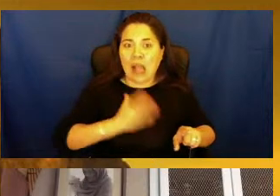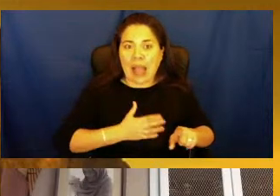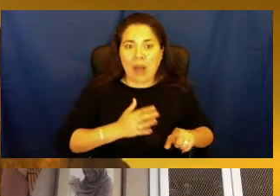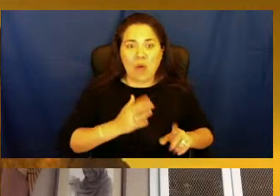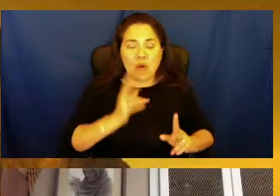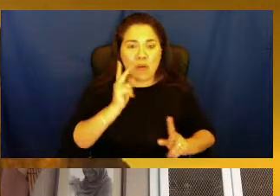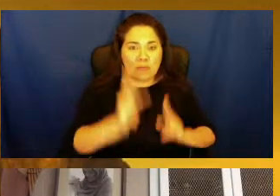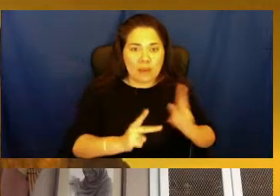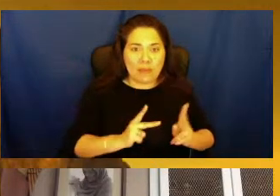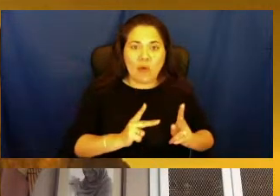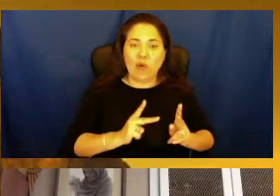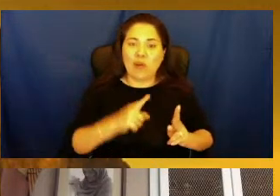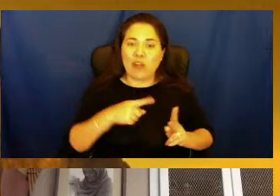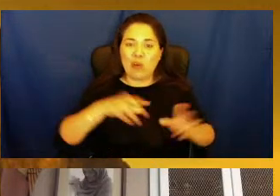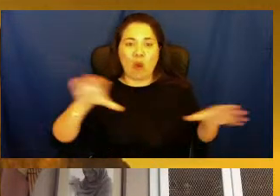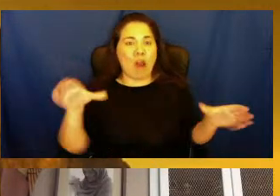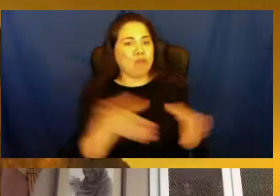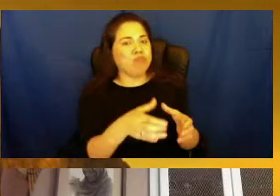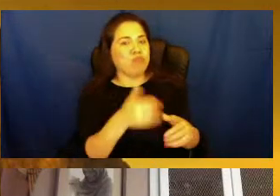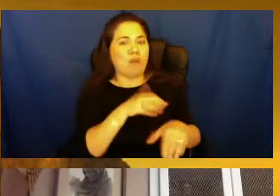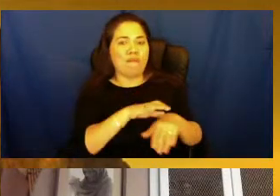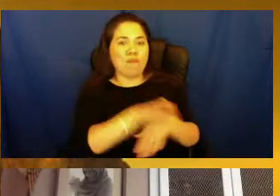being colonized,